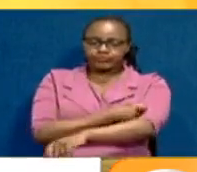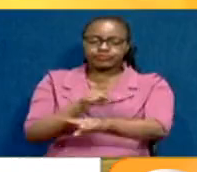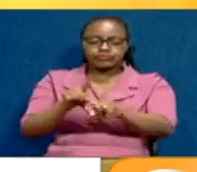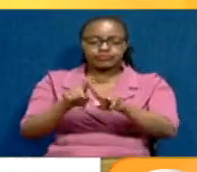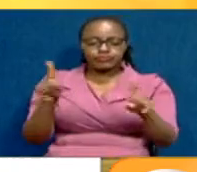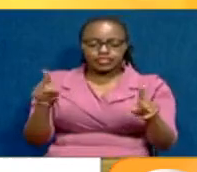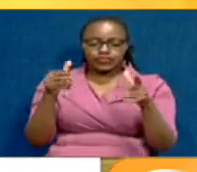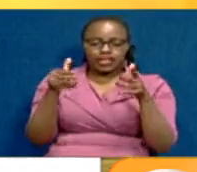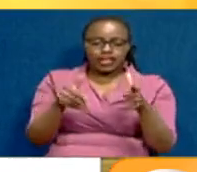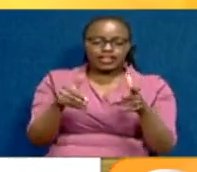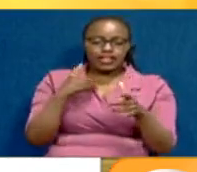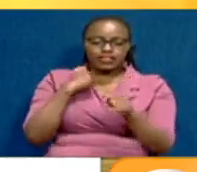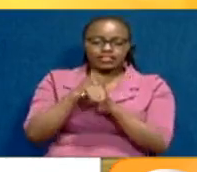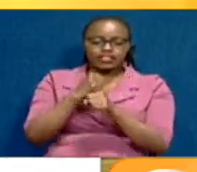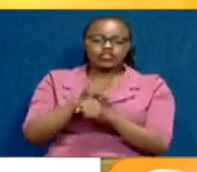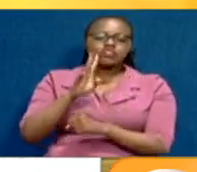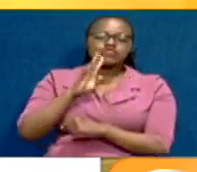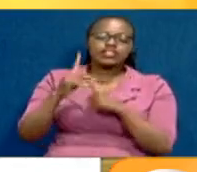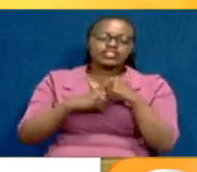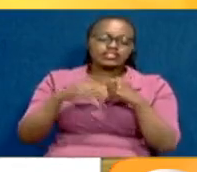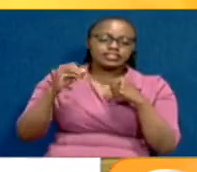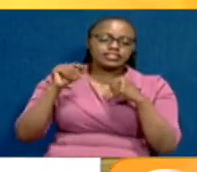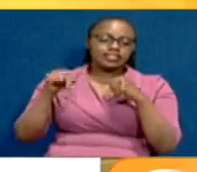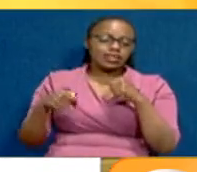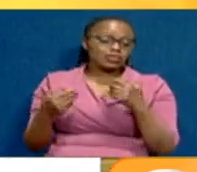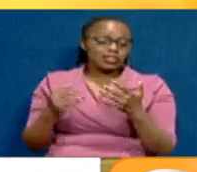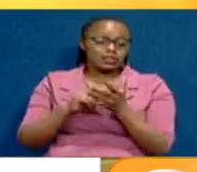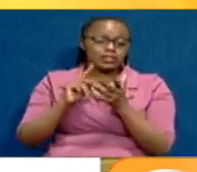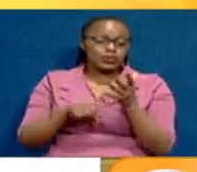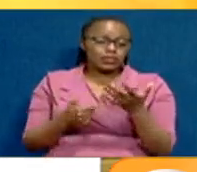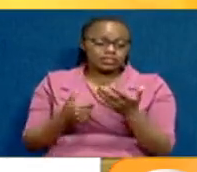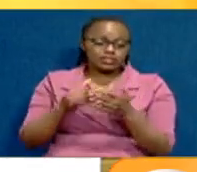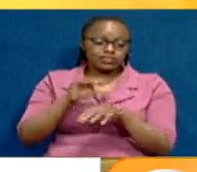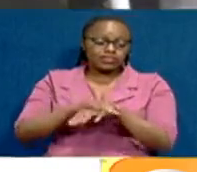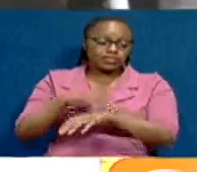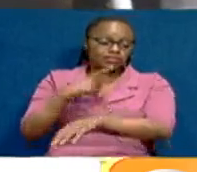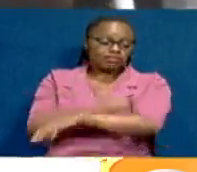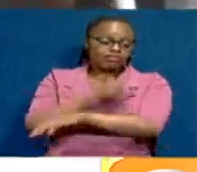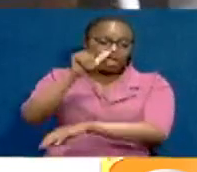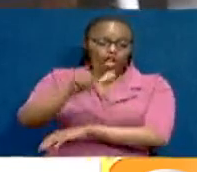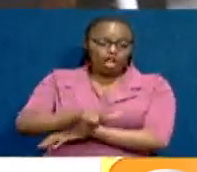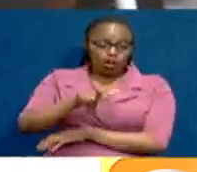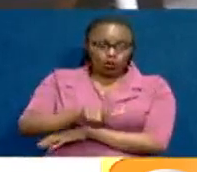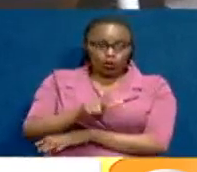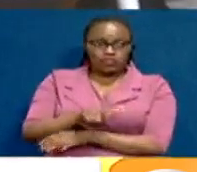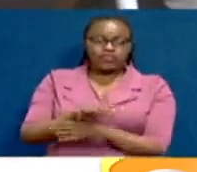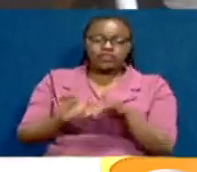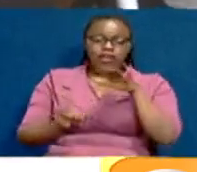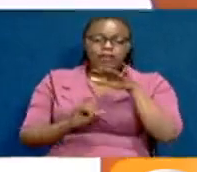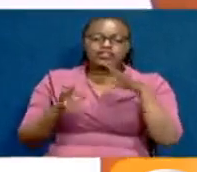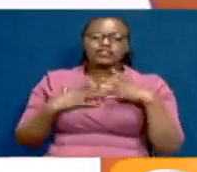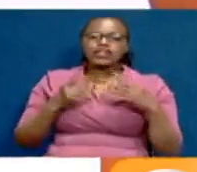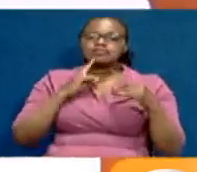But currently we've just done 460,000. So the uptake has been low. The Ministry of Health says the number